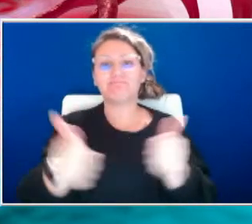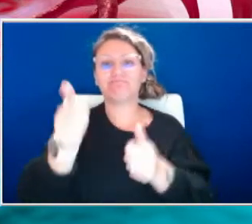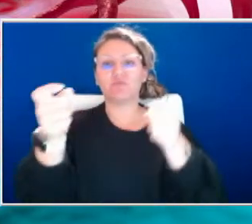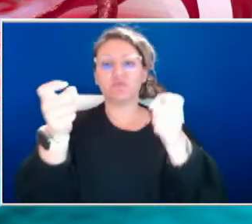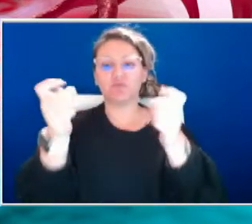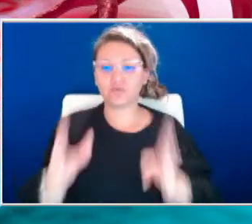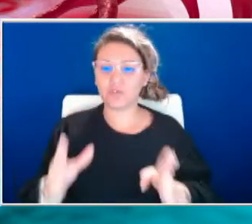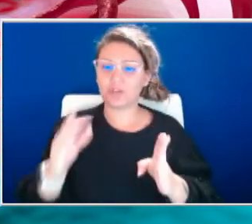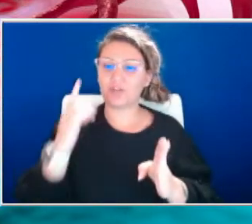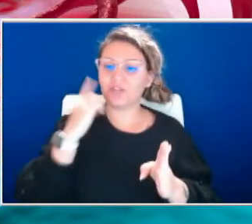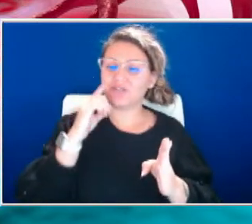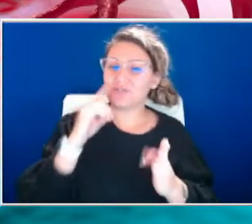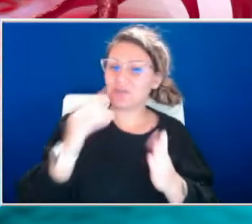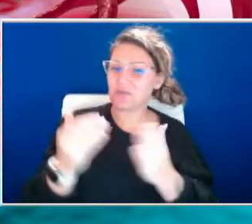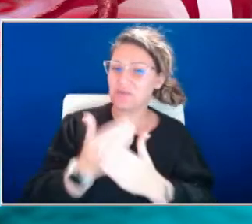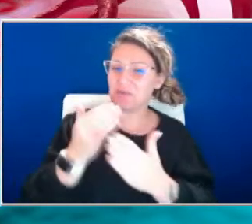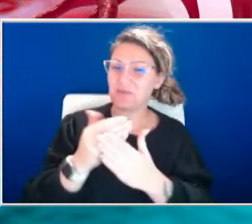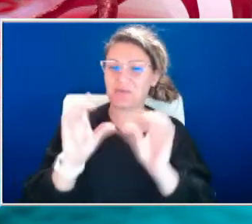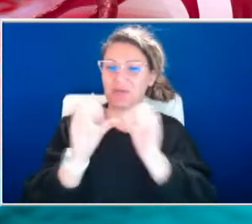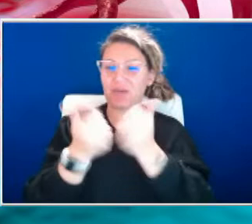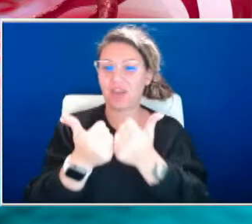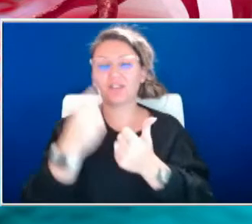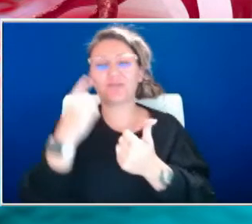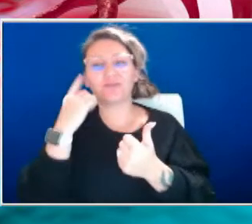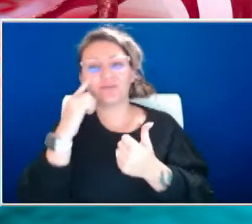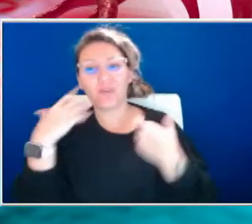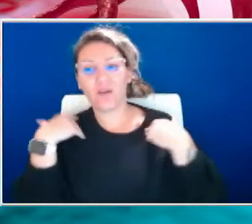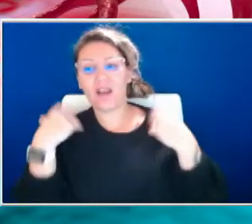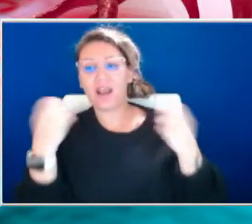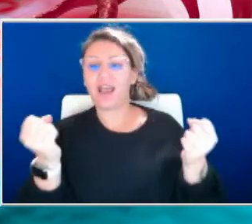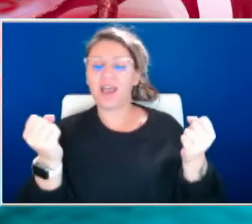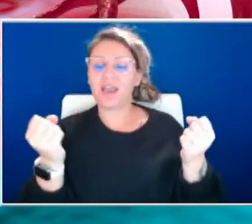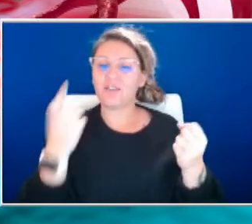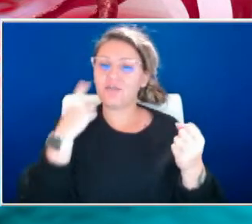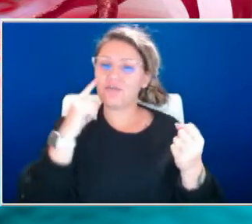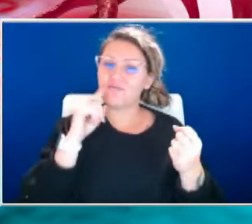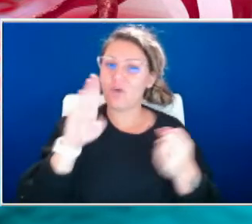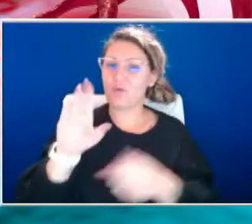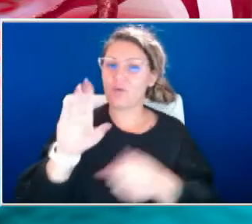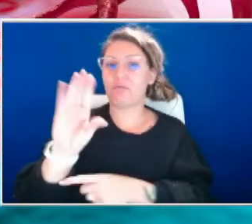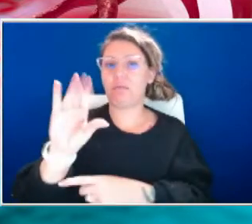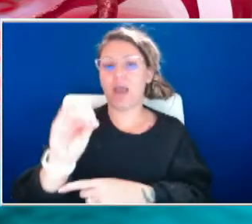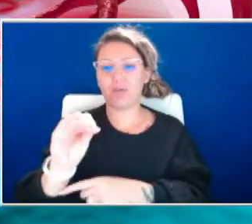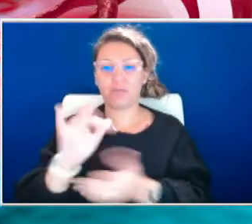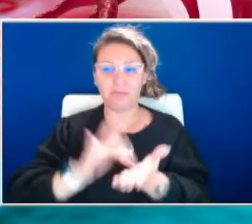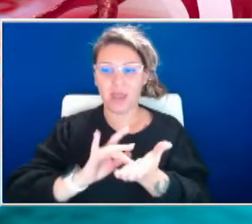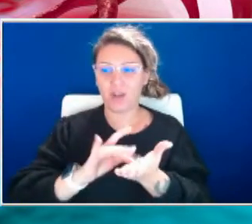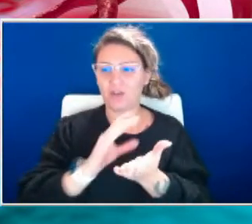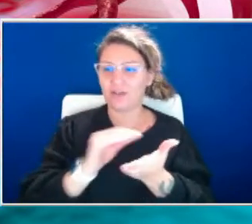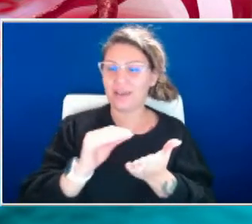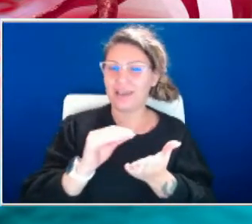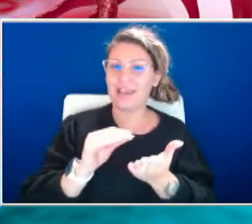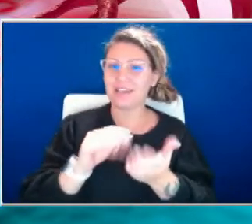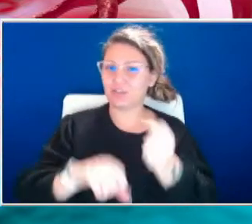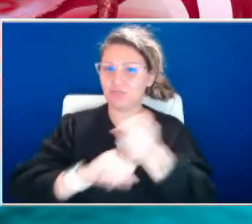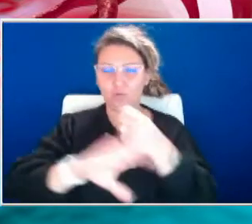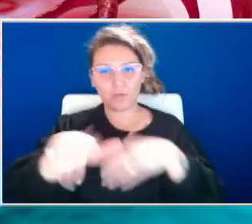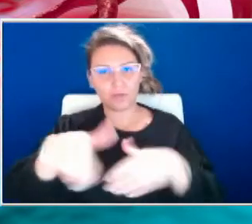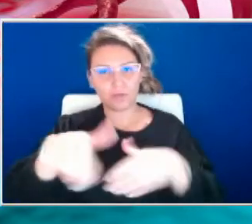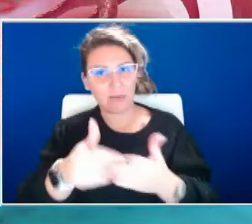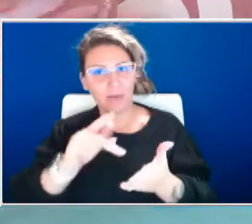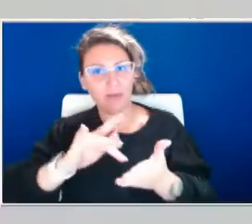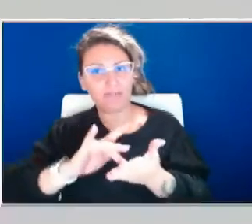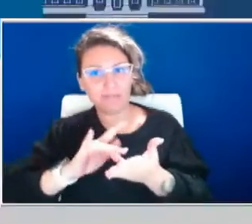Health. That is the new agency intended to help drive biomedical innovation that supports the health of all Americans.